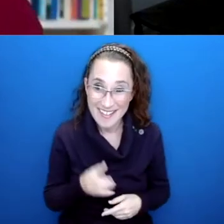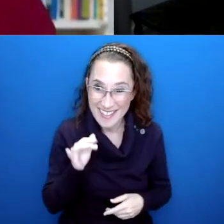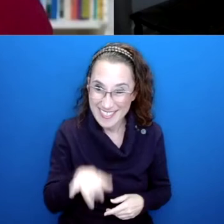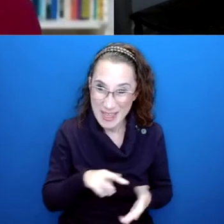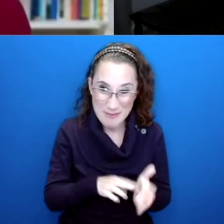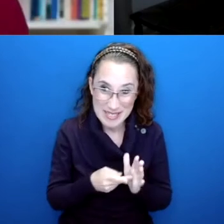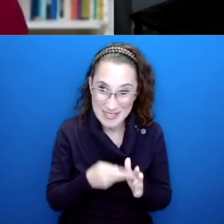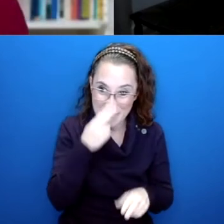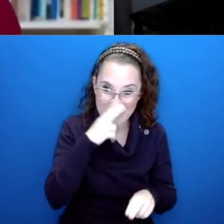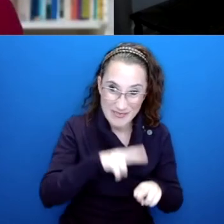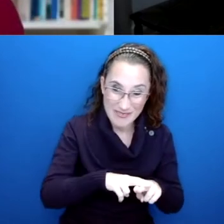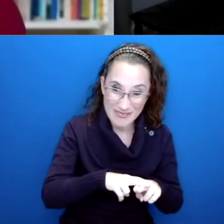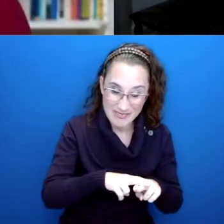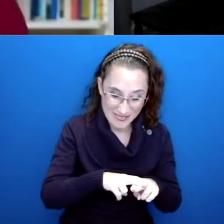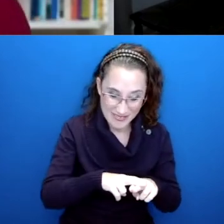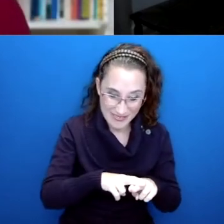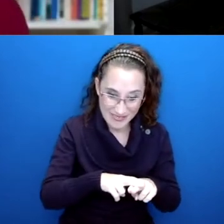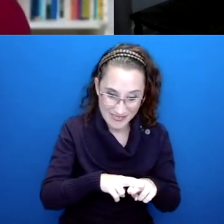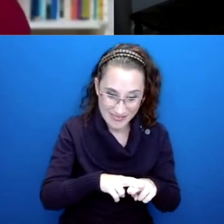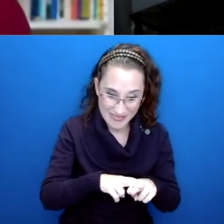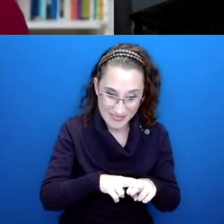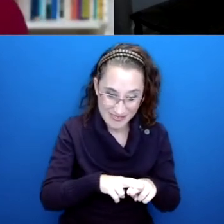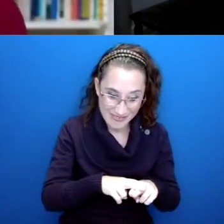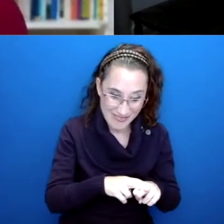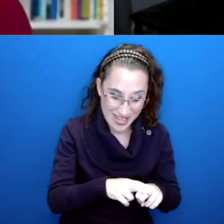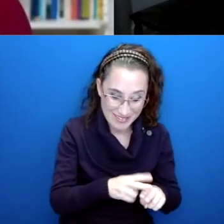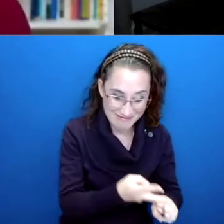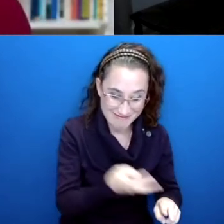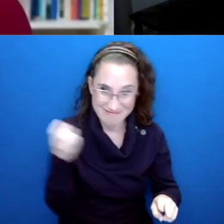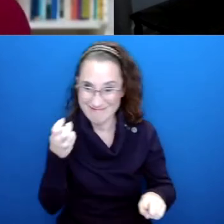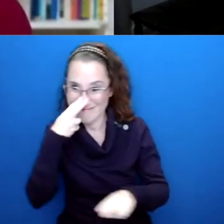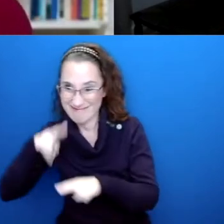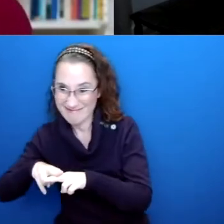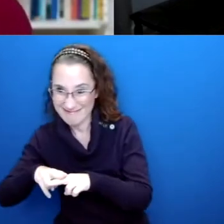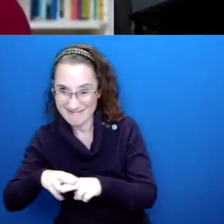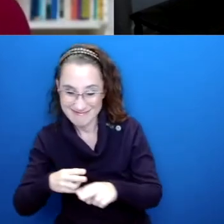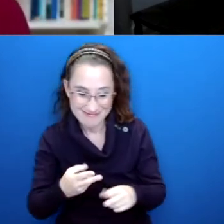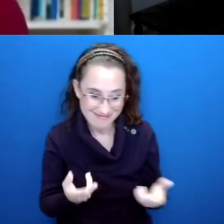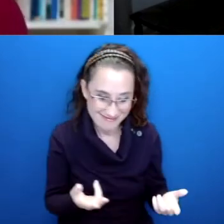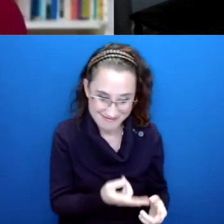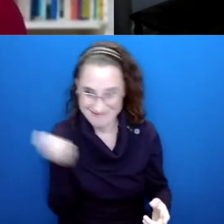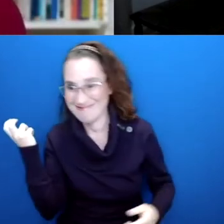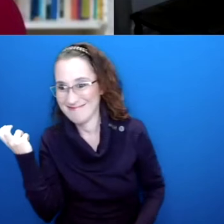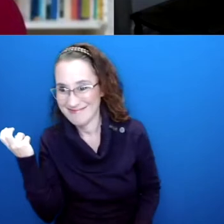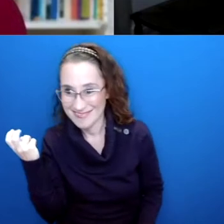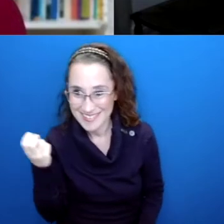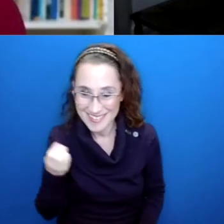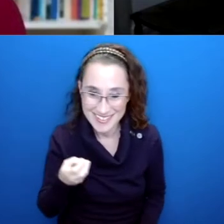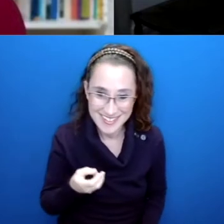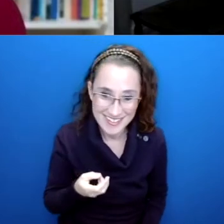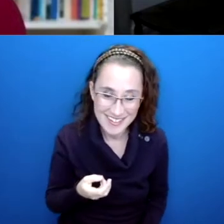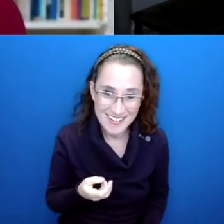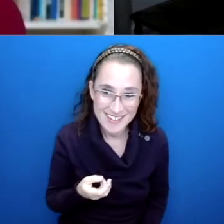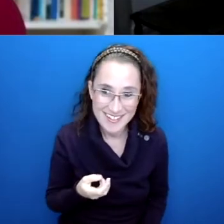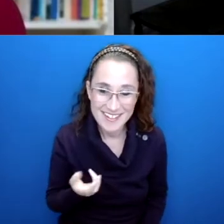of the fun out of fun? If you if you study it too hard, but, you know,